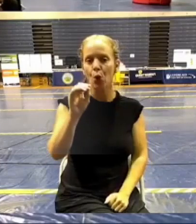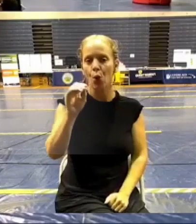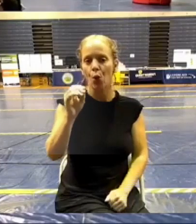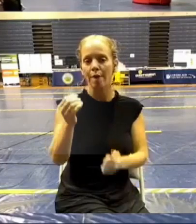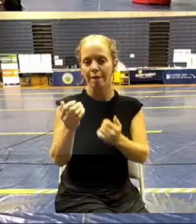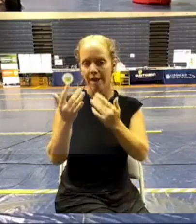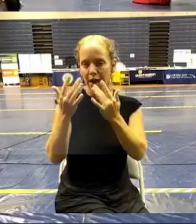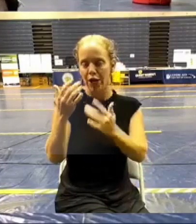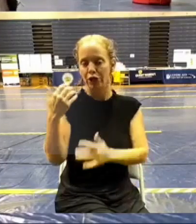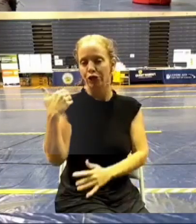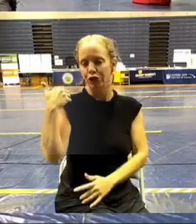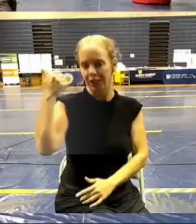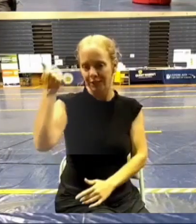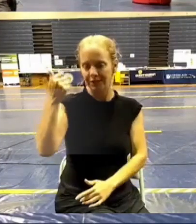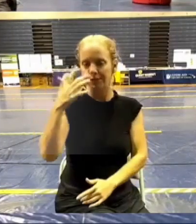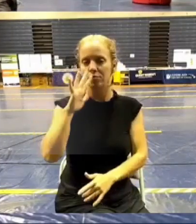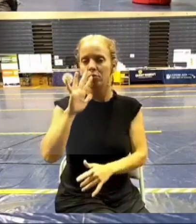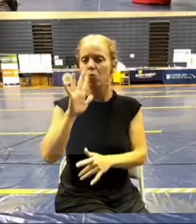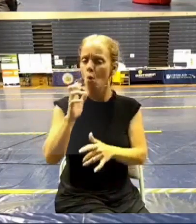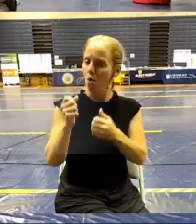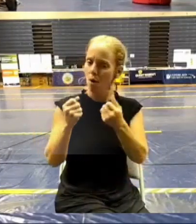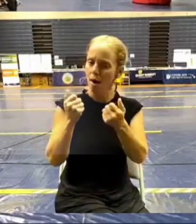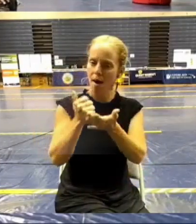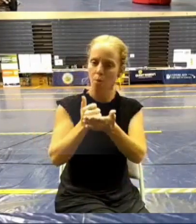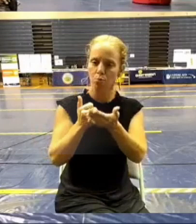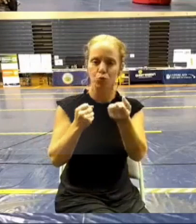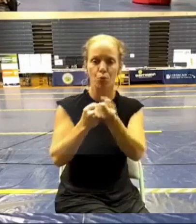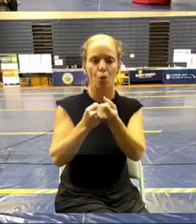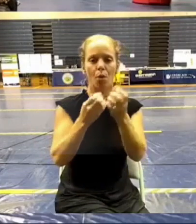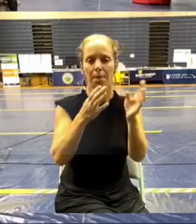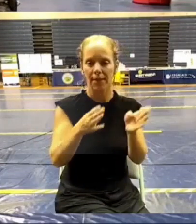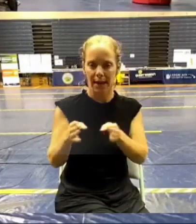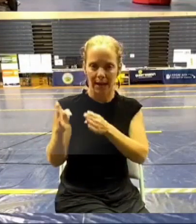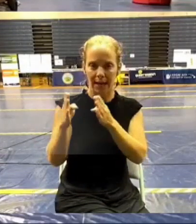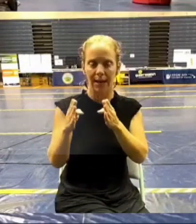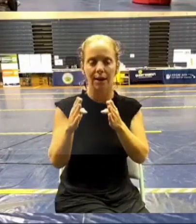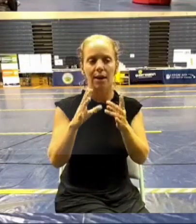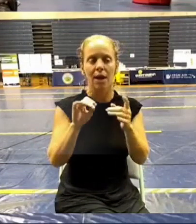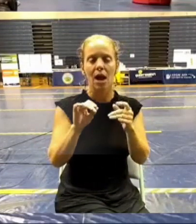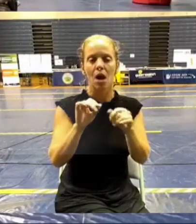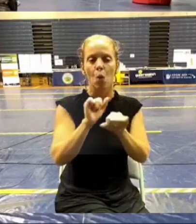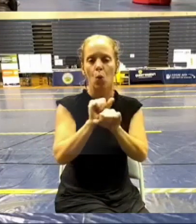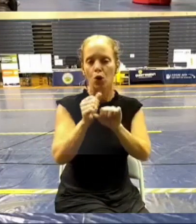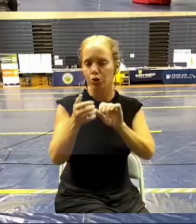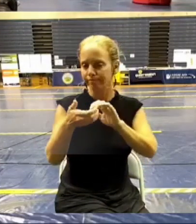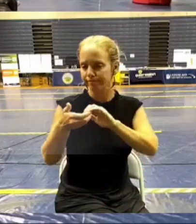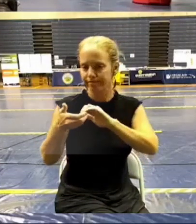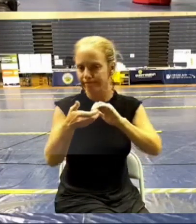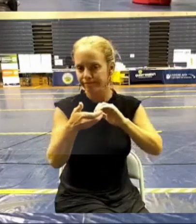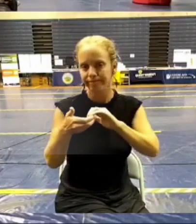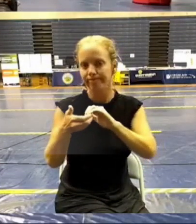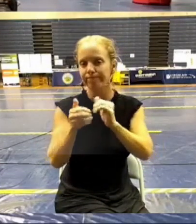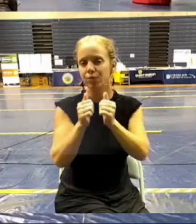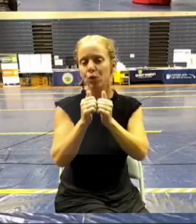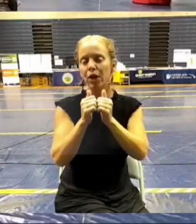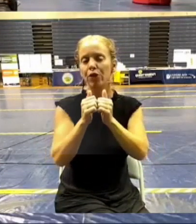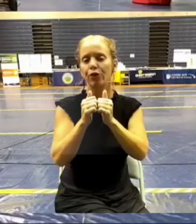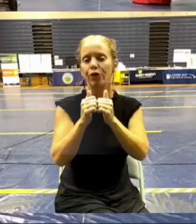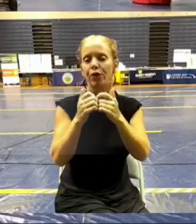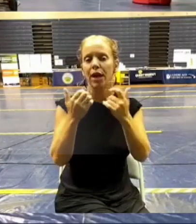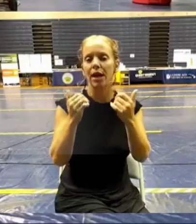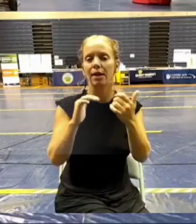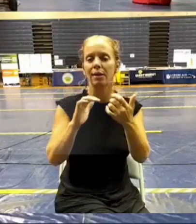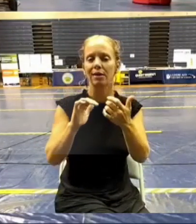to help support him on planning and how we work together to support you,